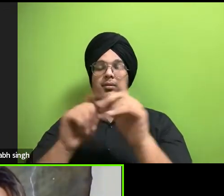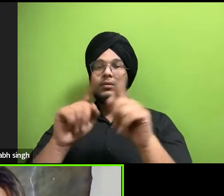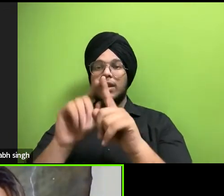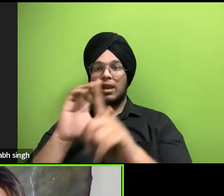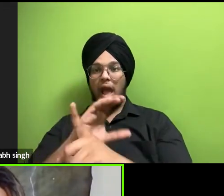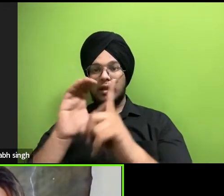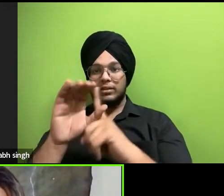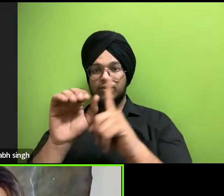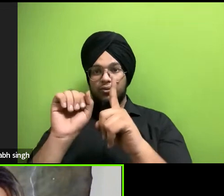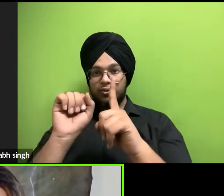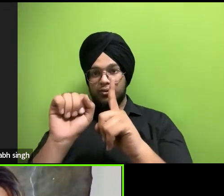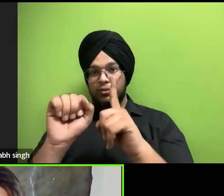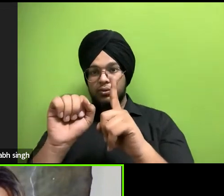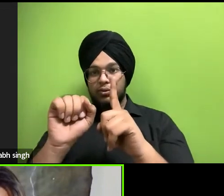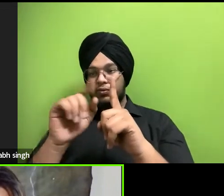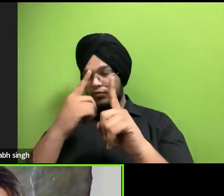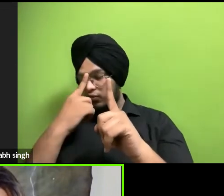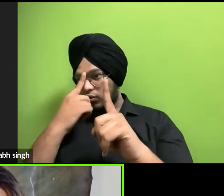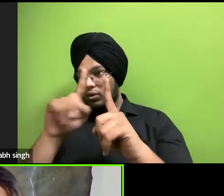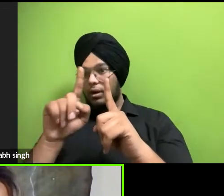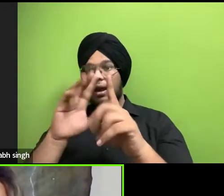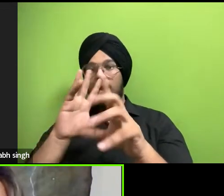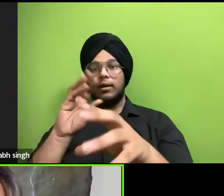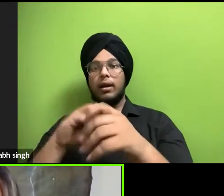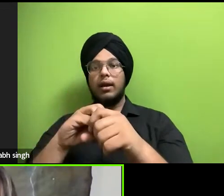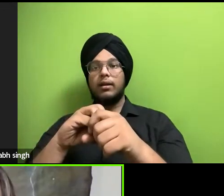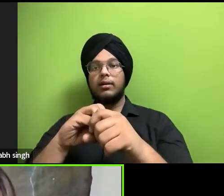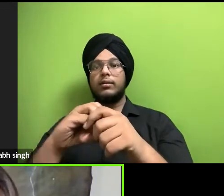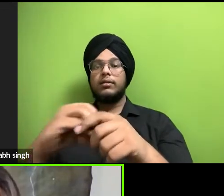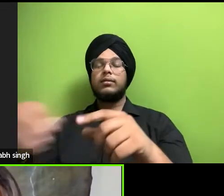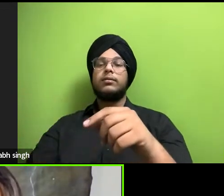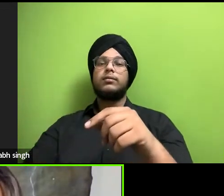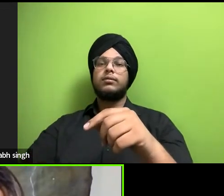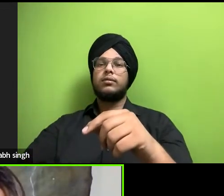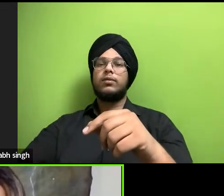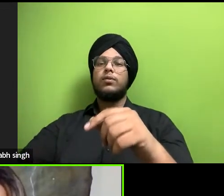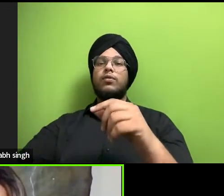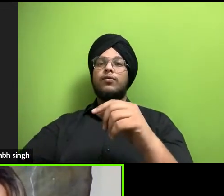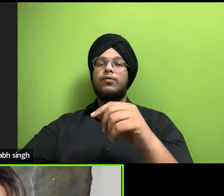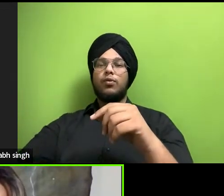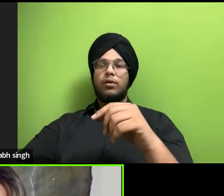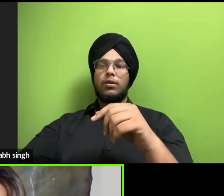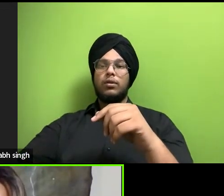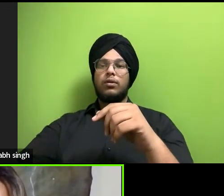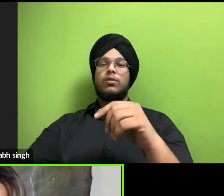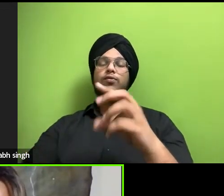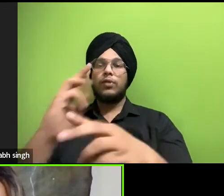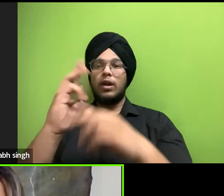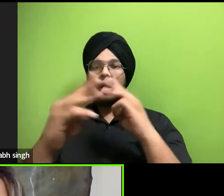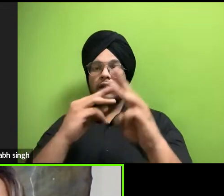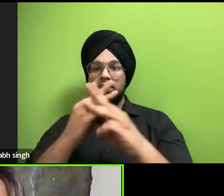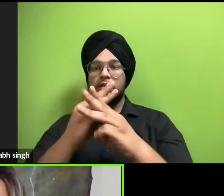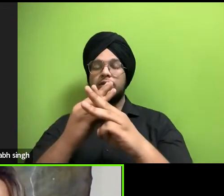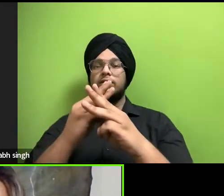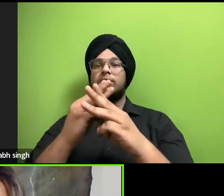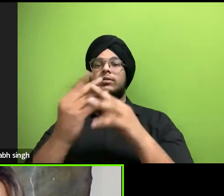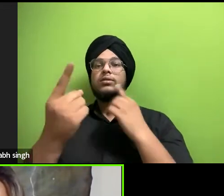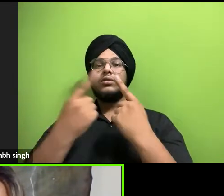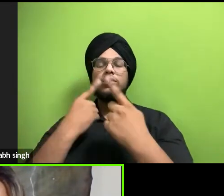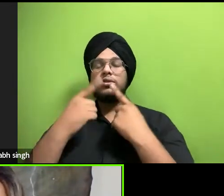culture to have a cultured world, a sophisticated cultured world